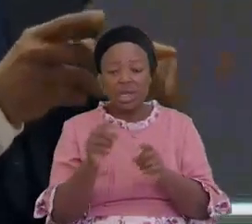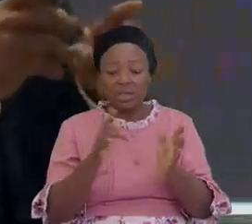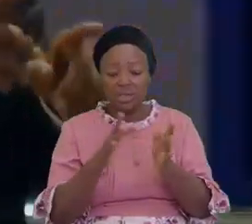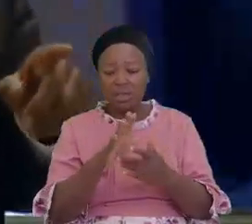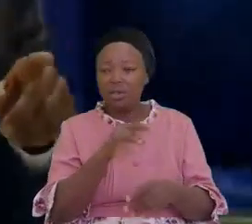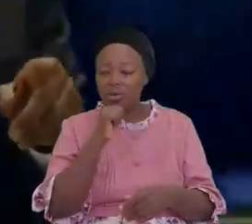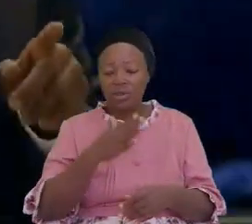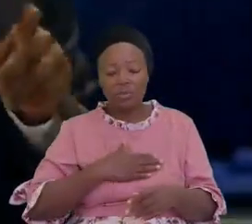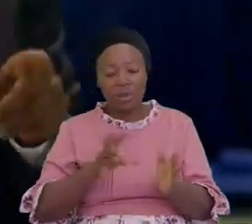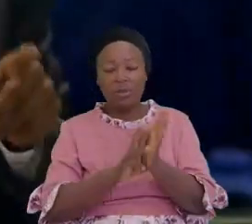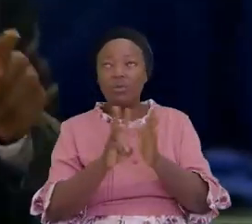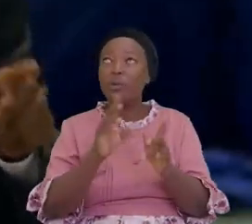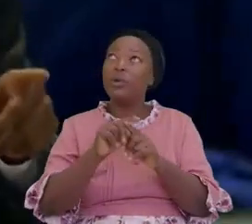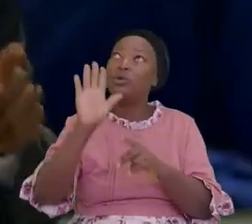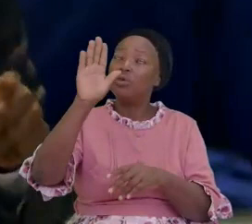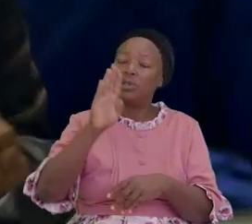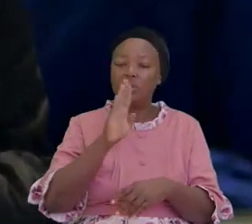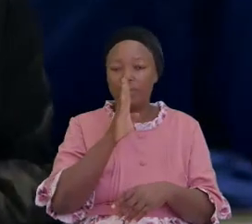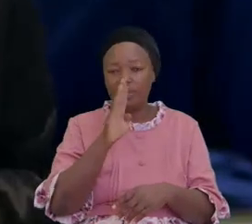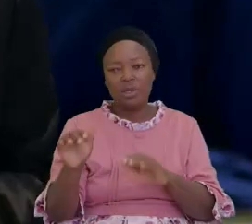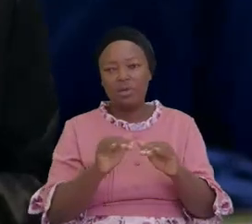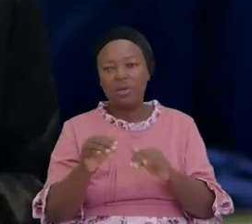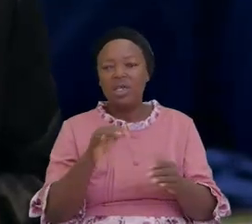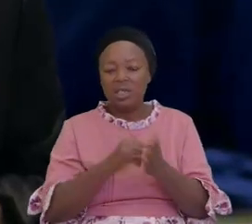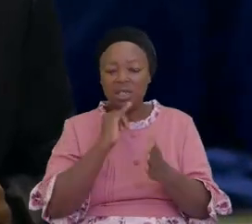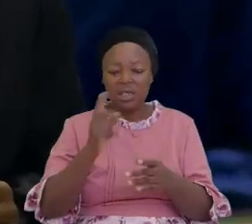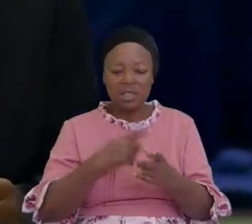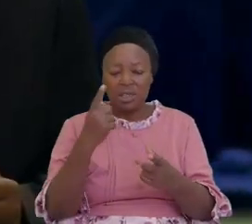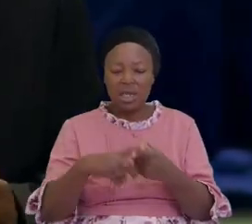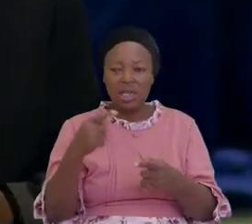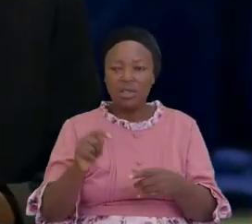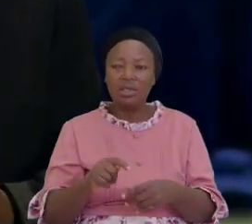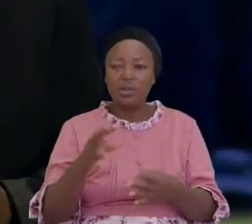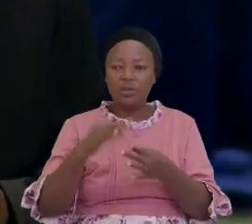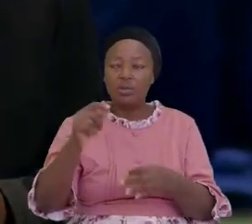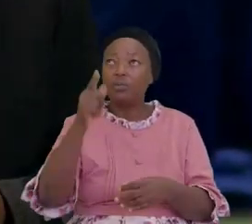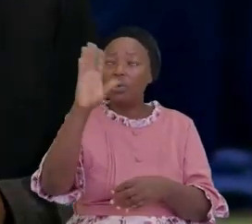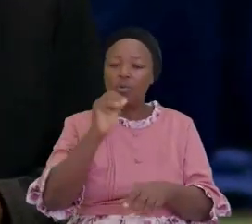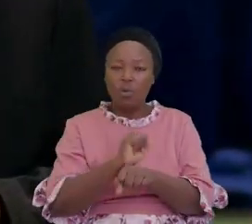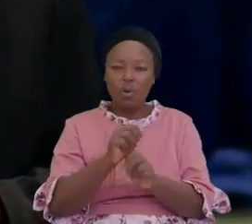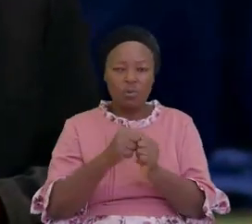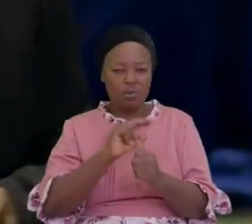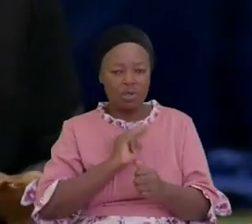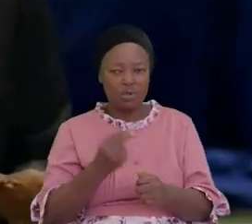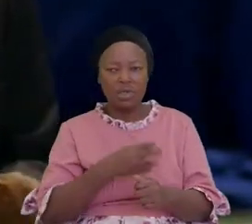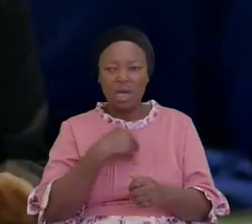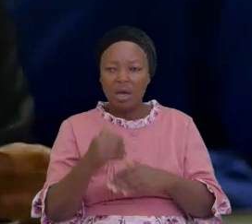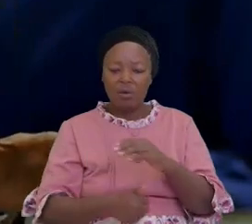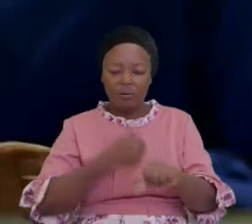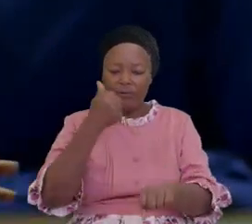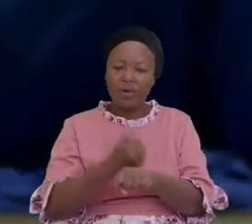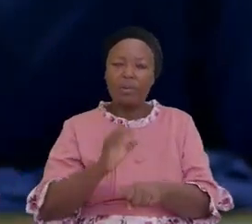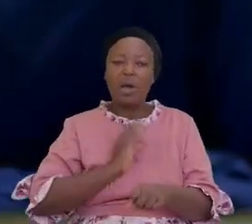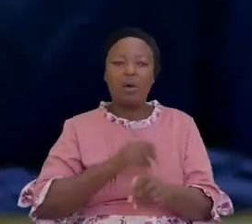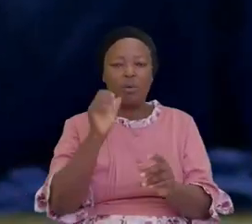It is then the Spirit of God will walk with us. He'll confirm our word, he'll confirm our